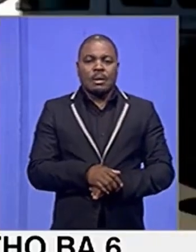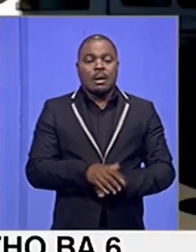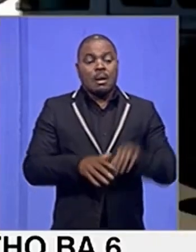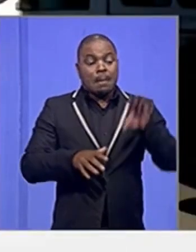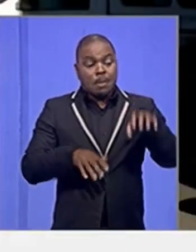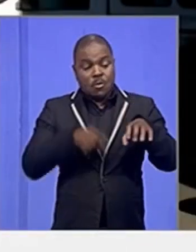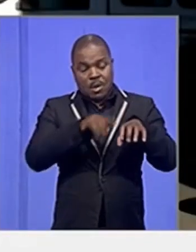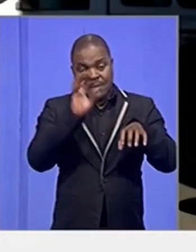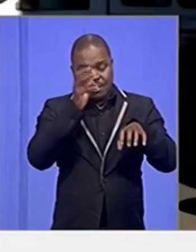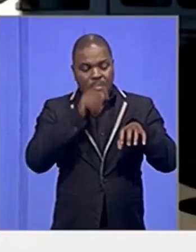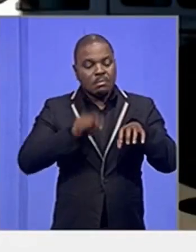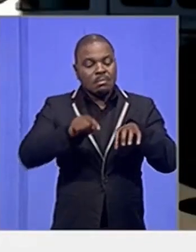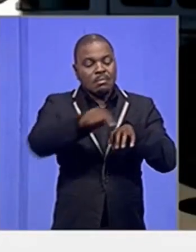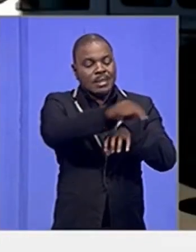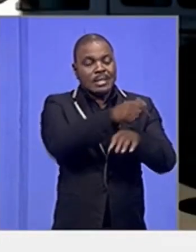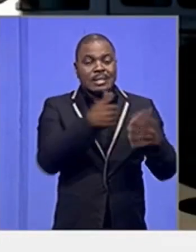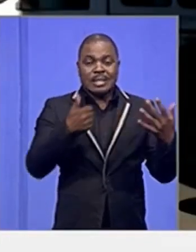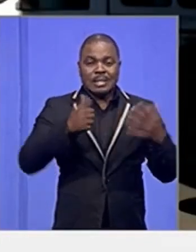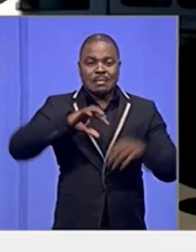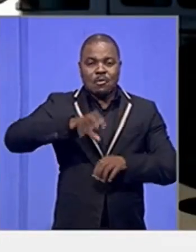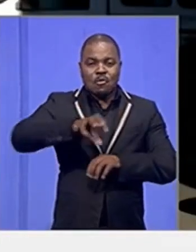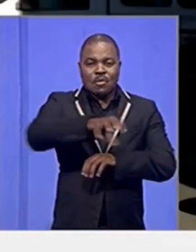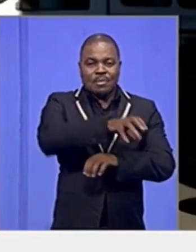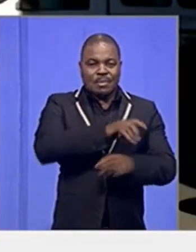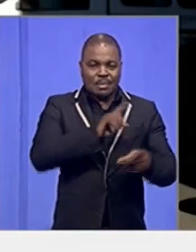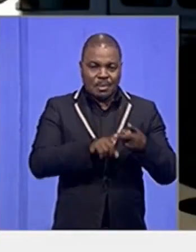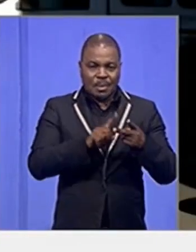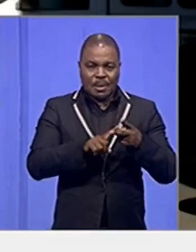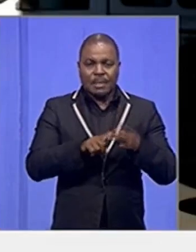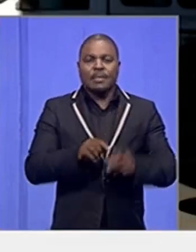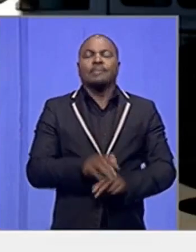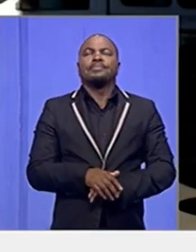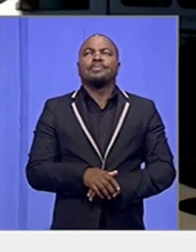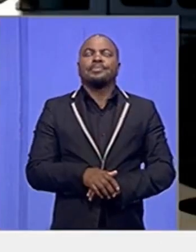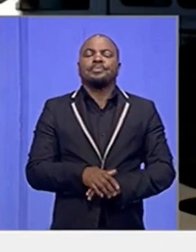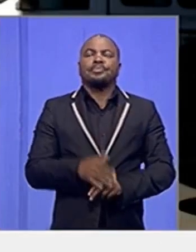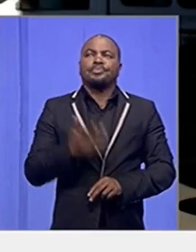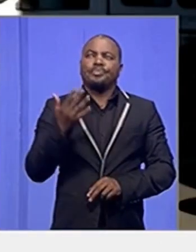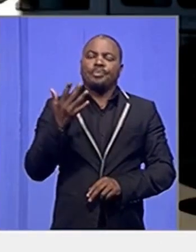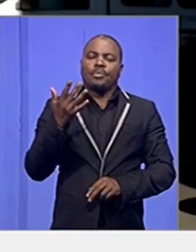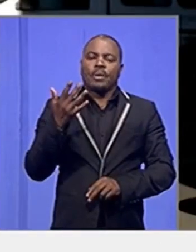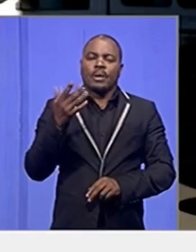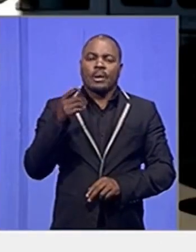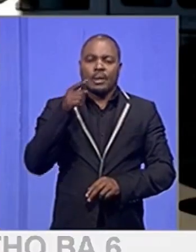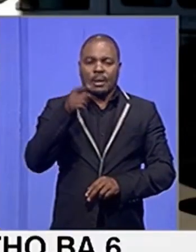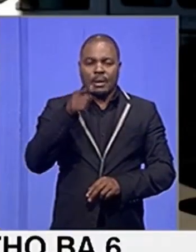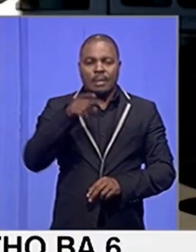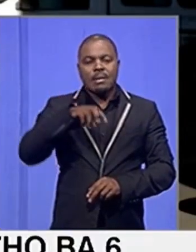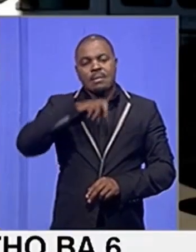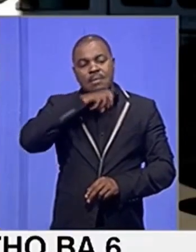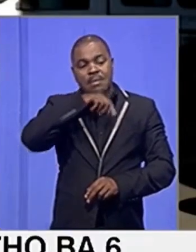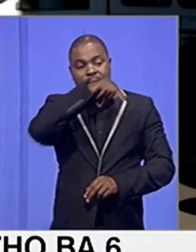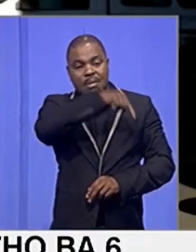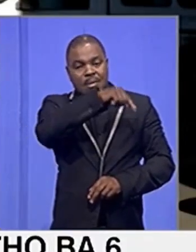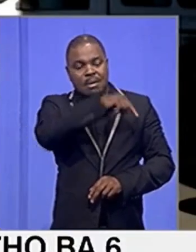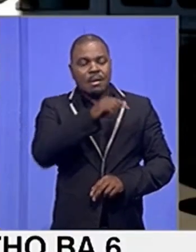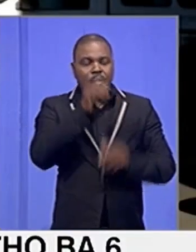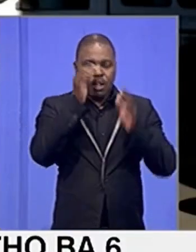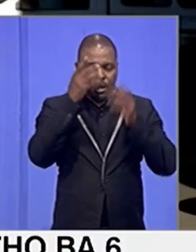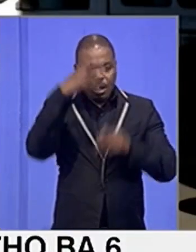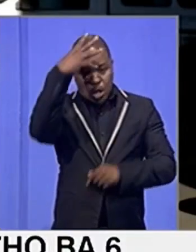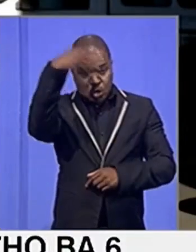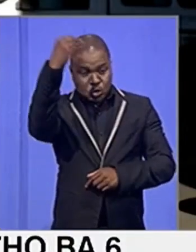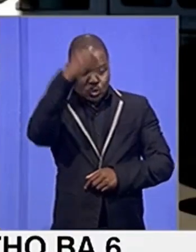tshelela le mmuso wa bogosi wa wa